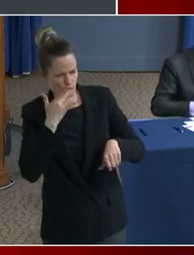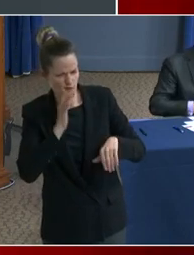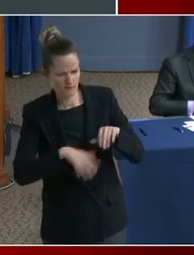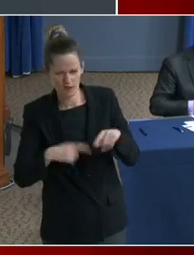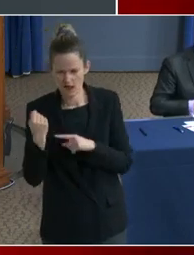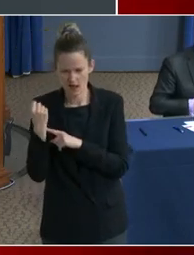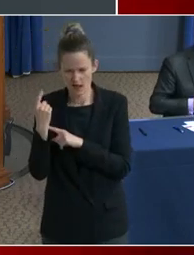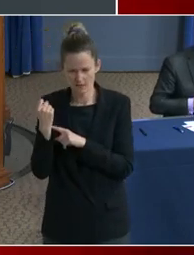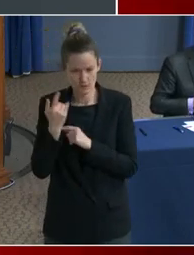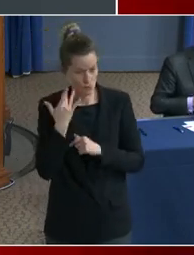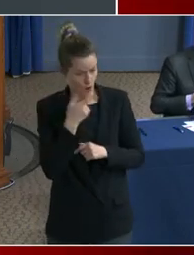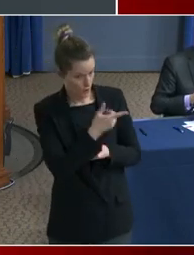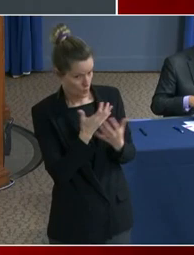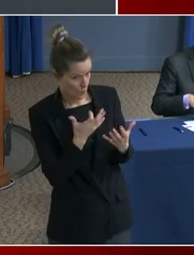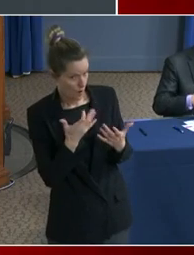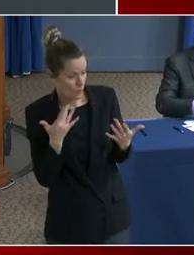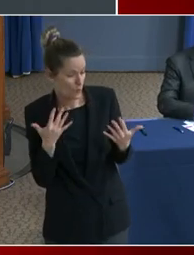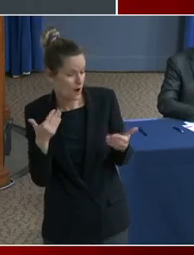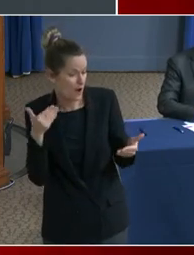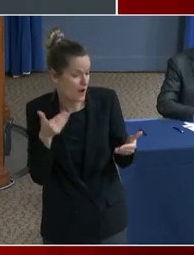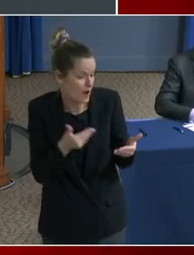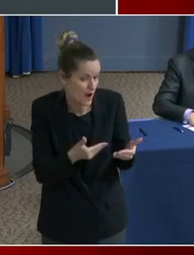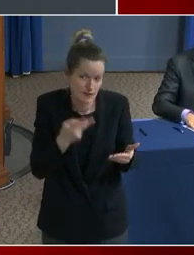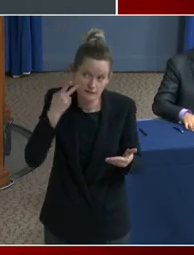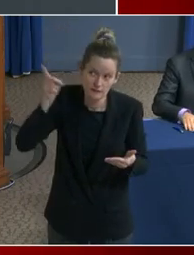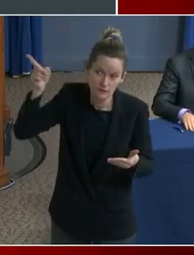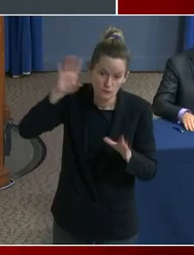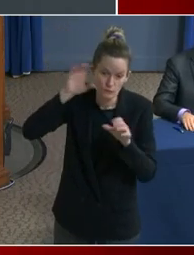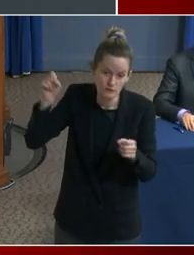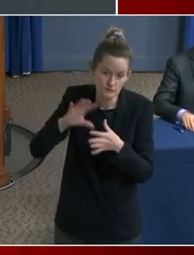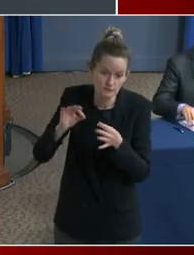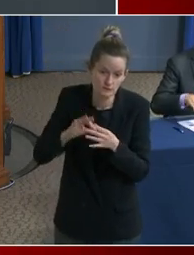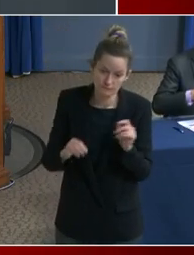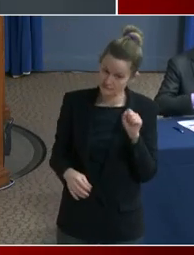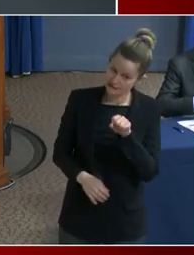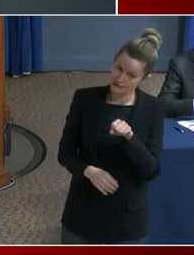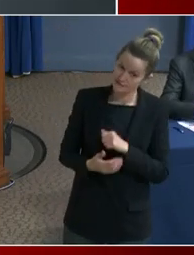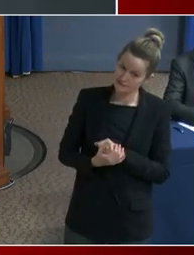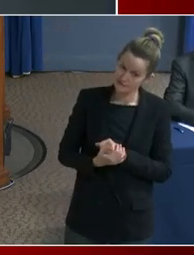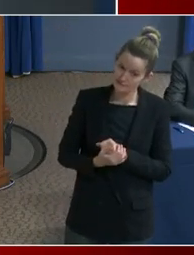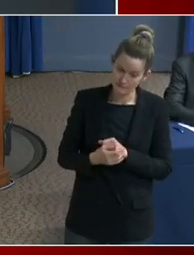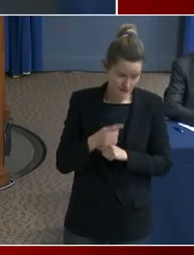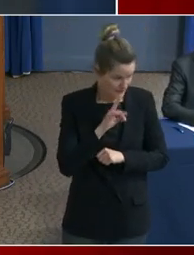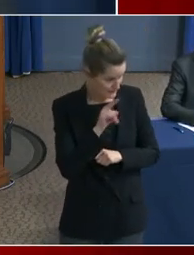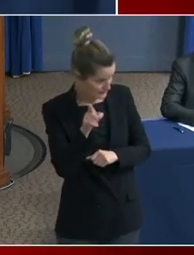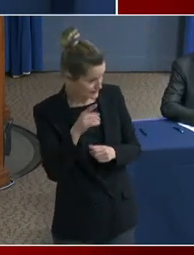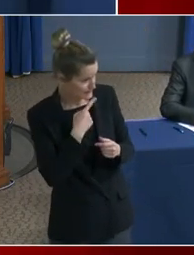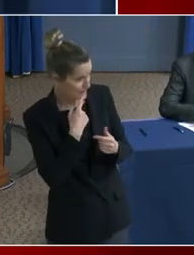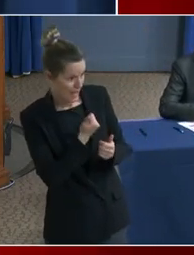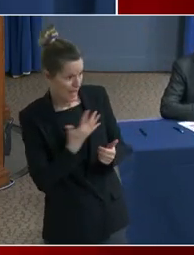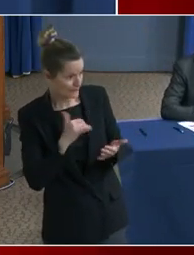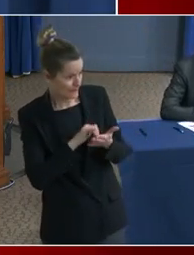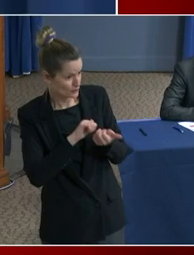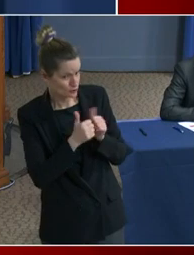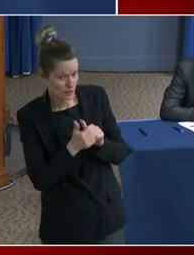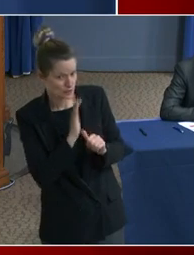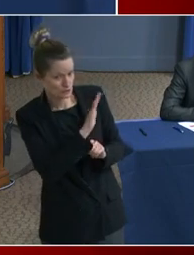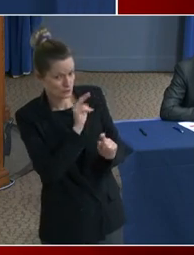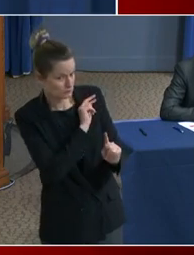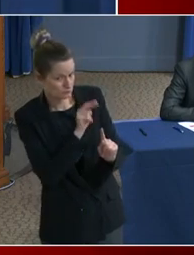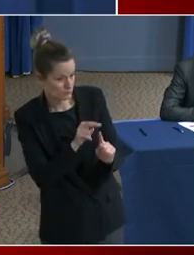to wait to hear what the president had to say. Yes. Did he say anything that has changed your message to